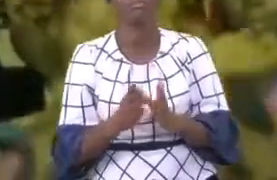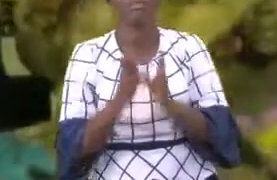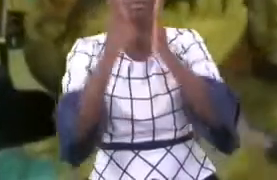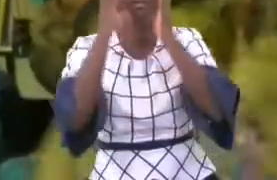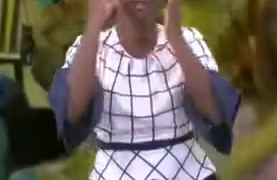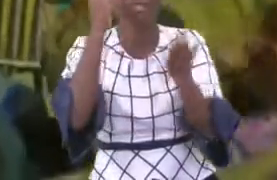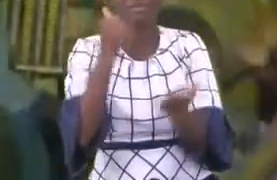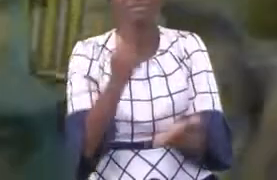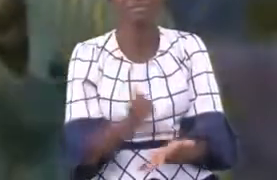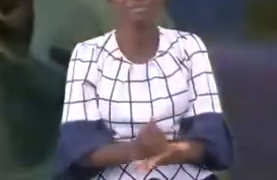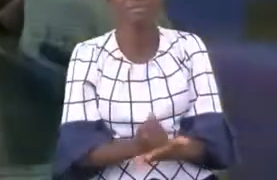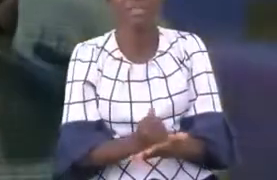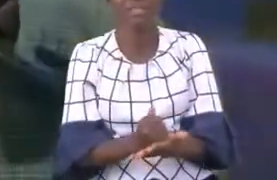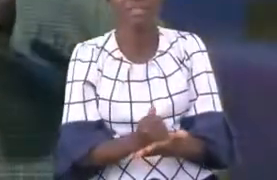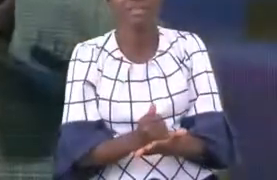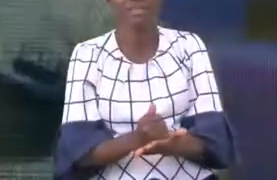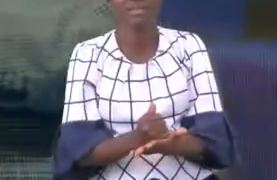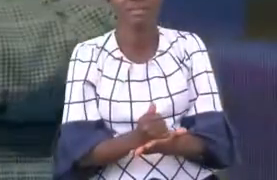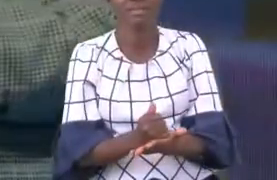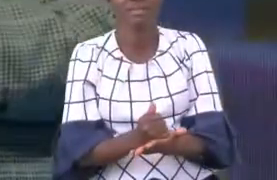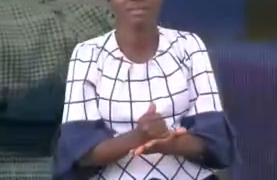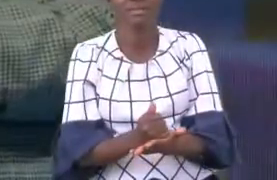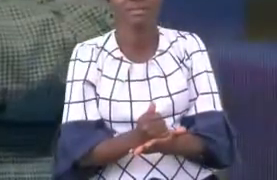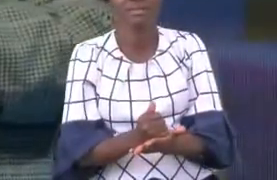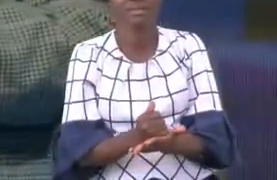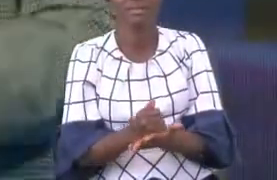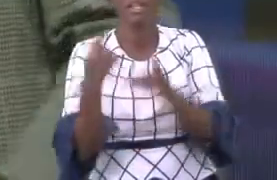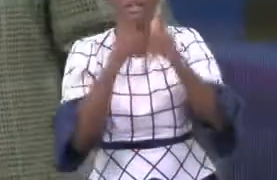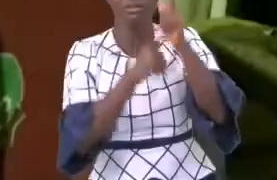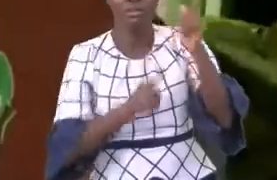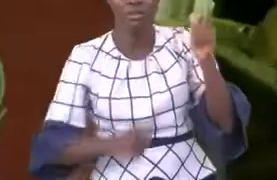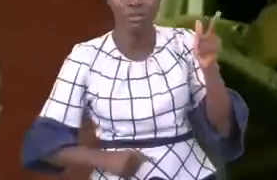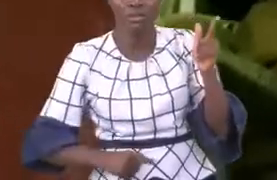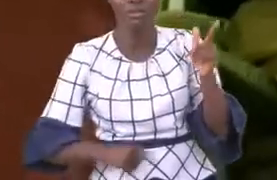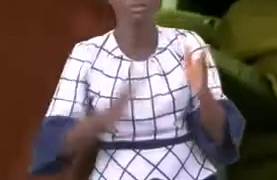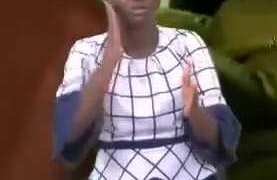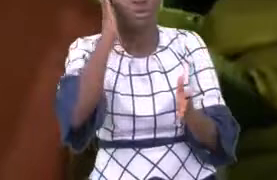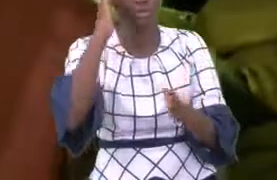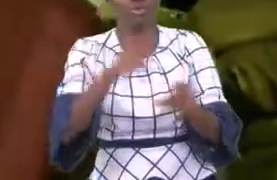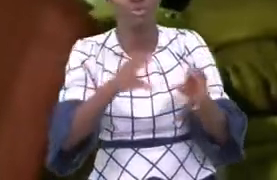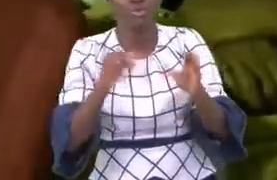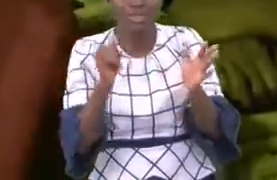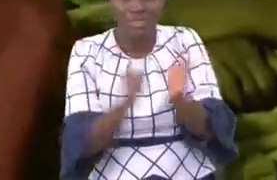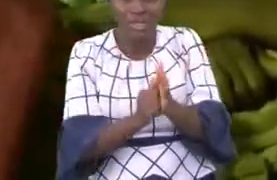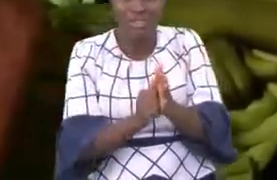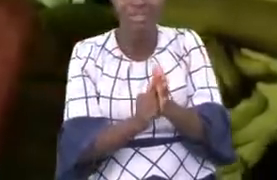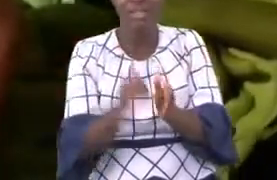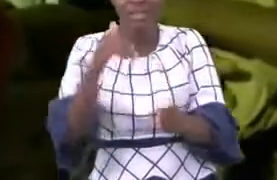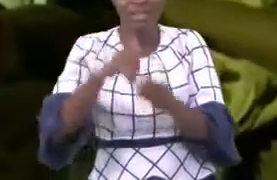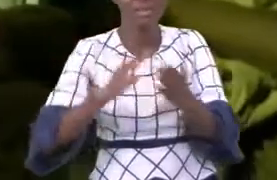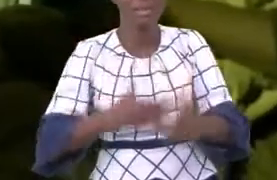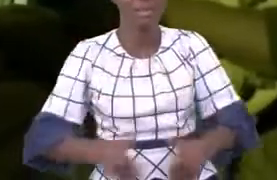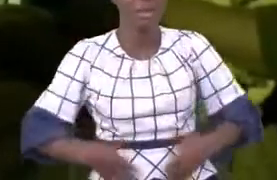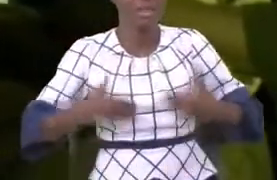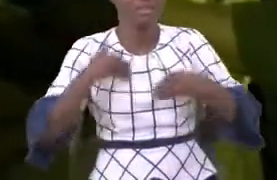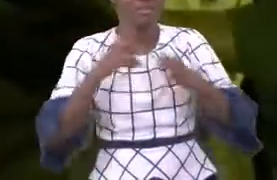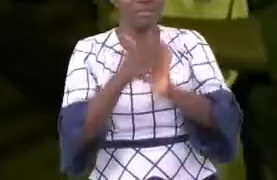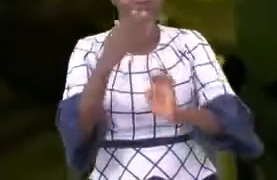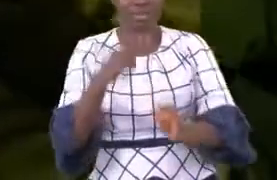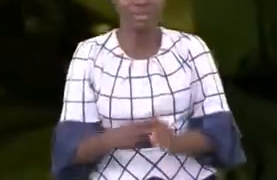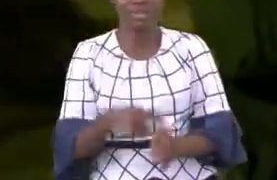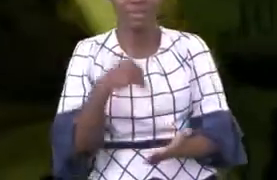The Lord will perform that in our lives. Number three now. Number three is